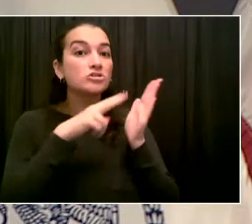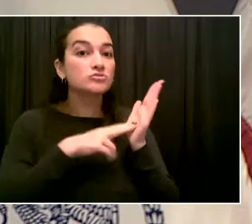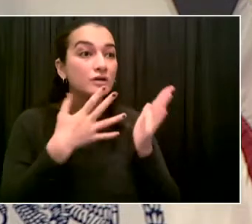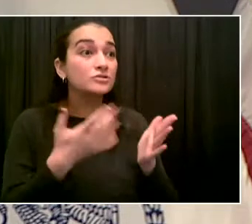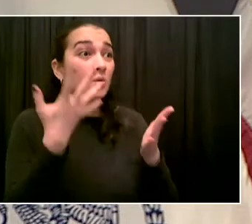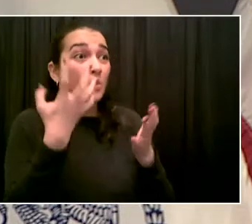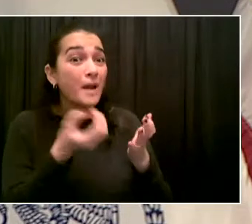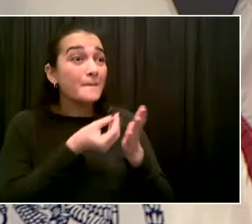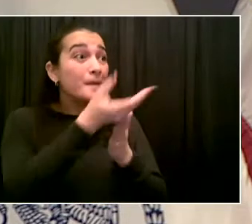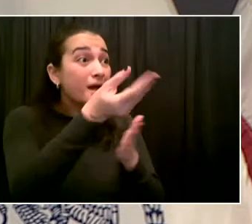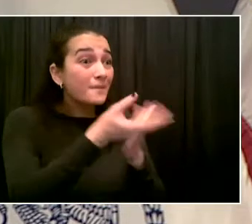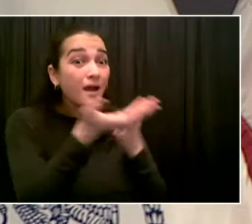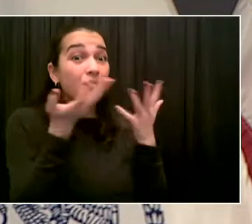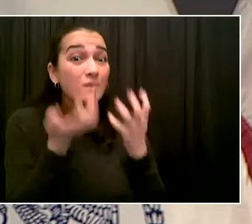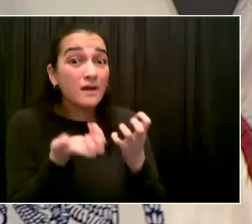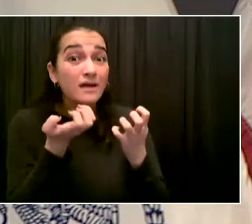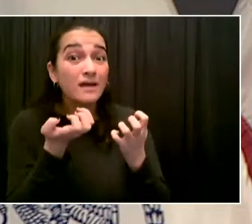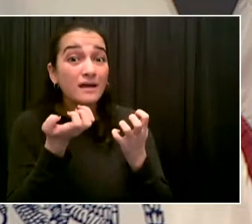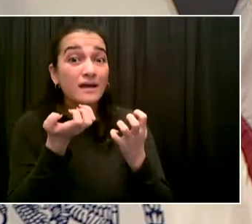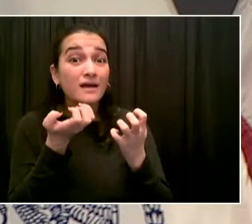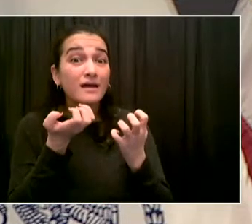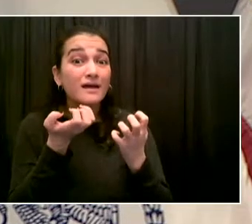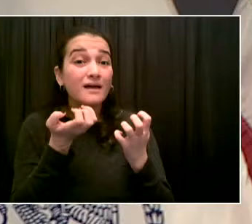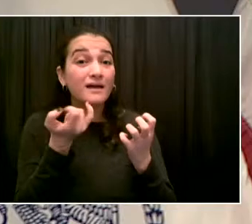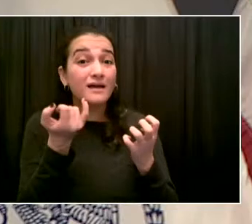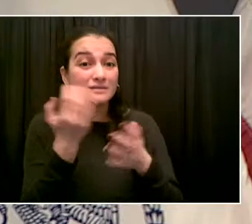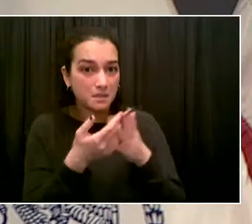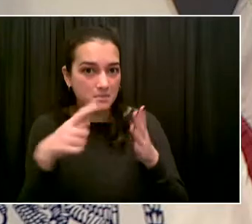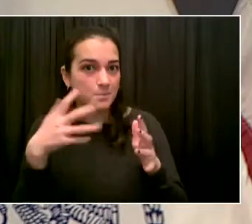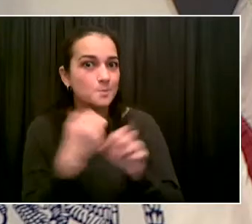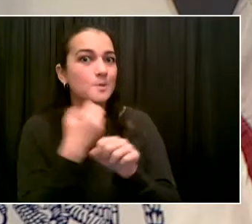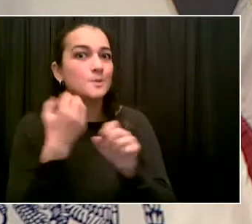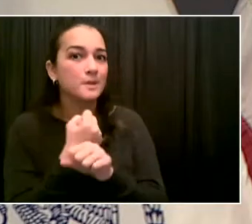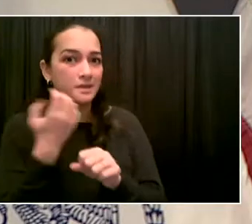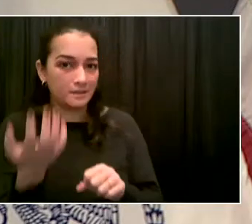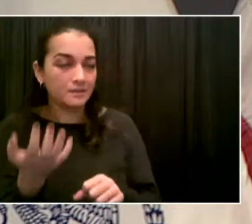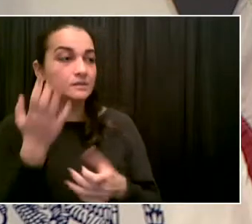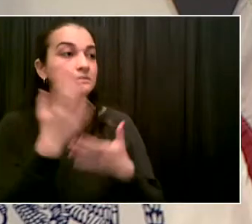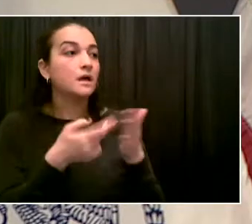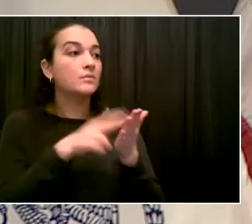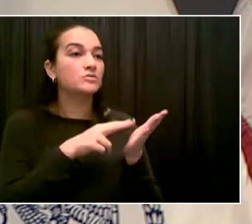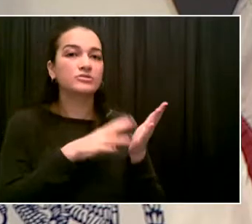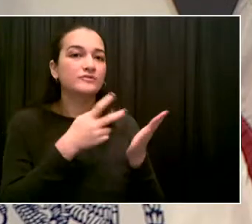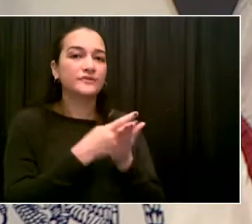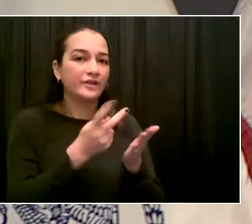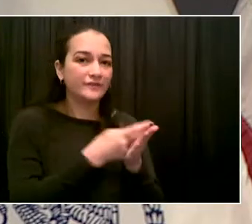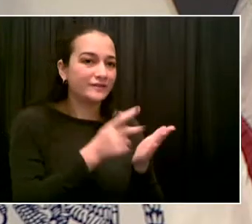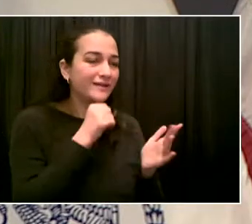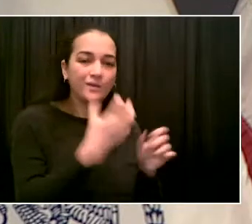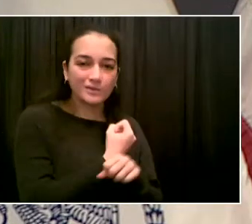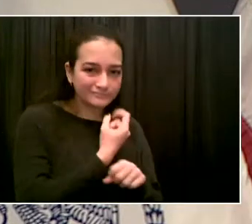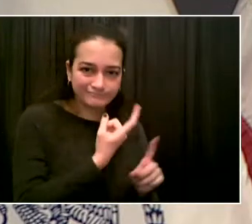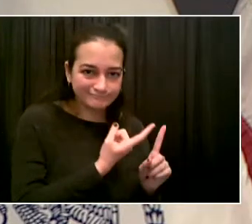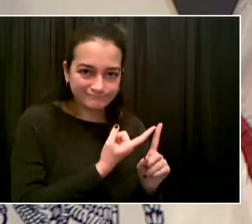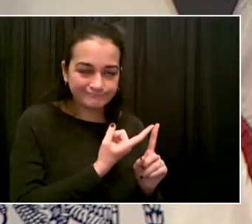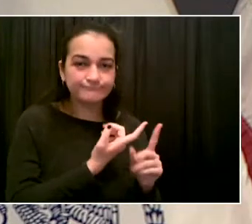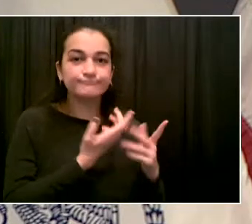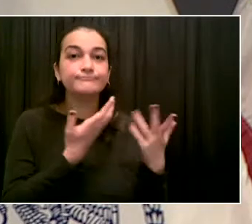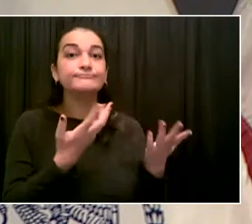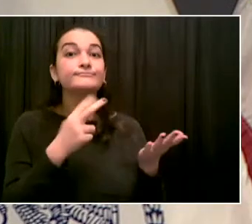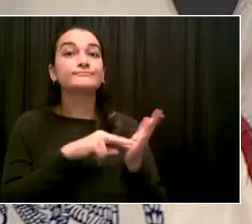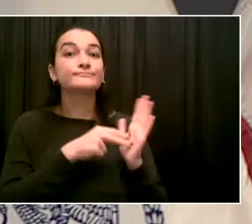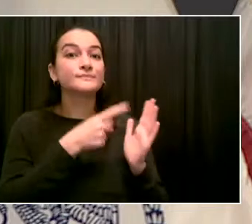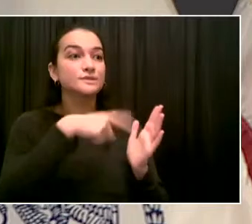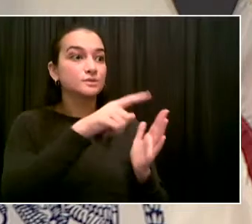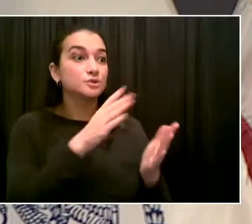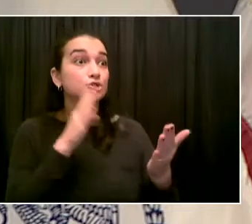lawsuit today. And if any of these suits are successful, it could set the project back many months or up to a year